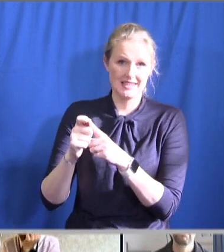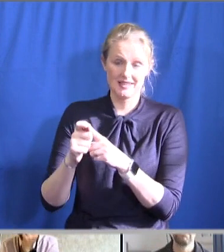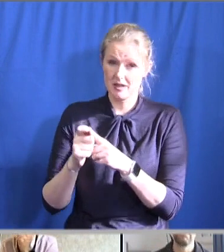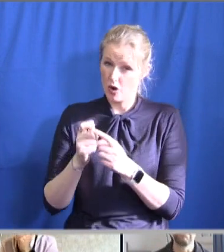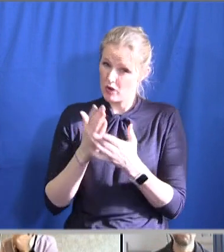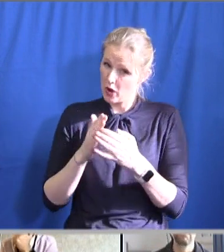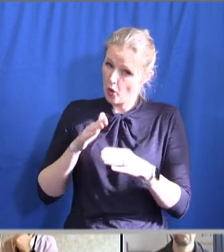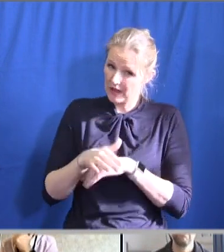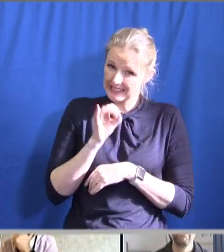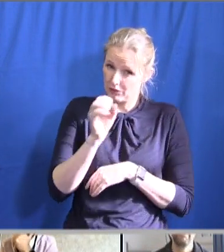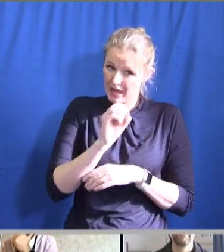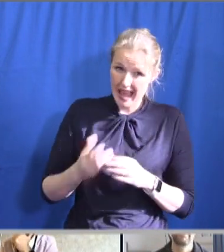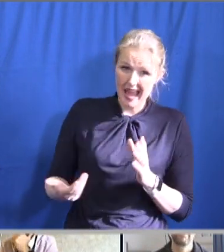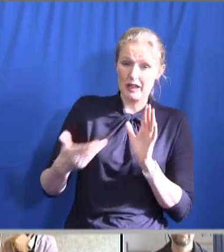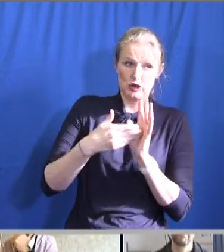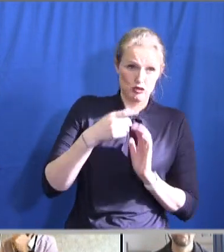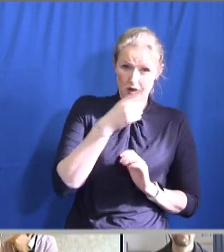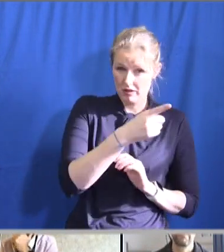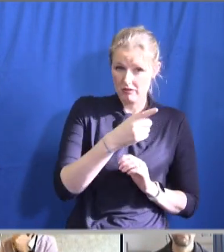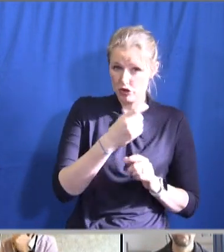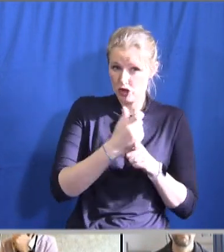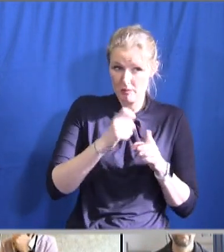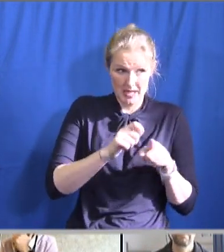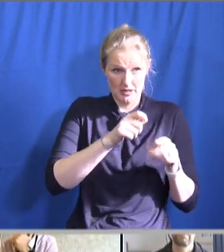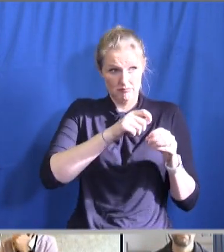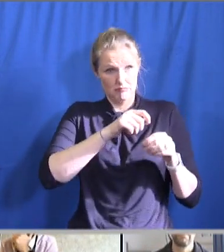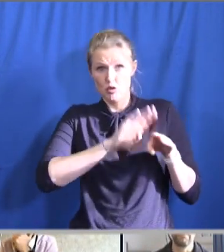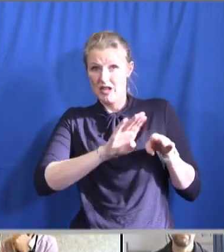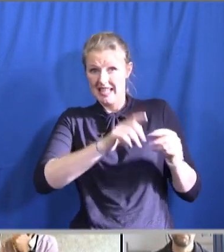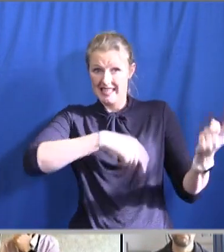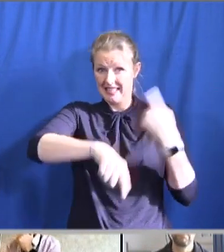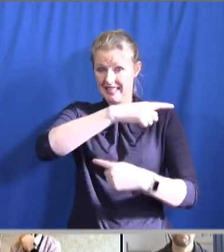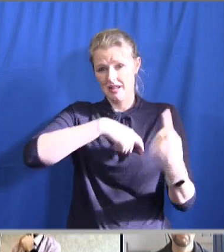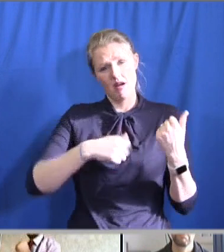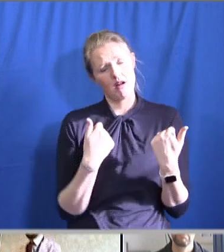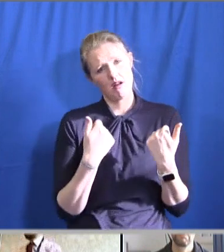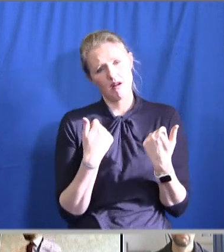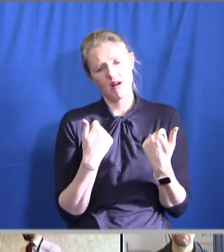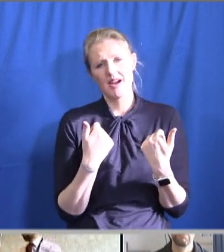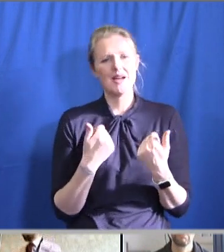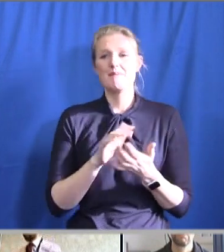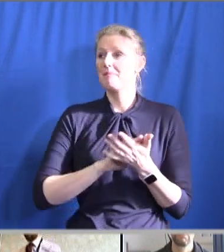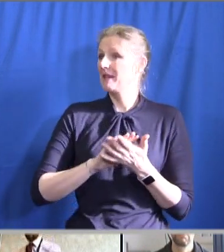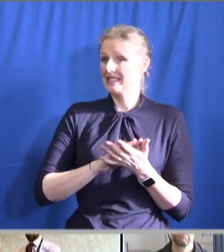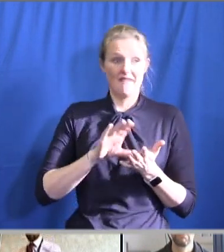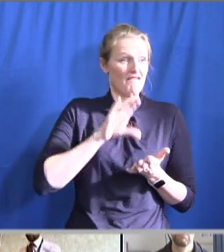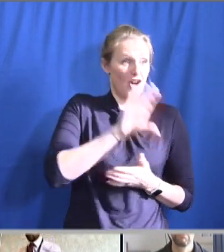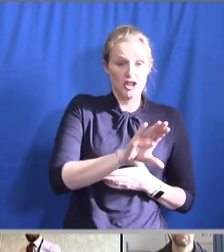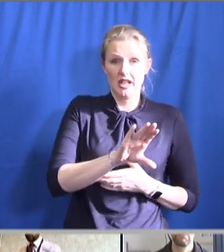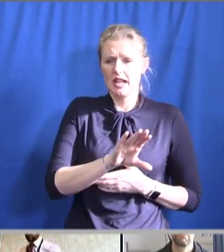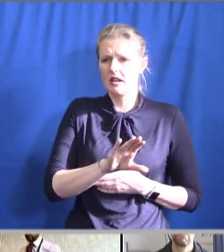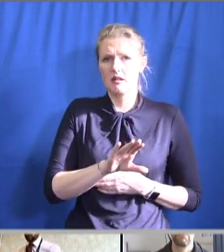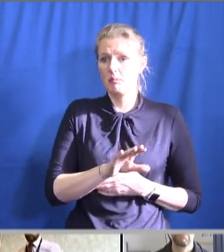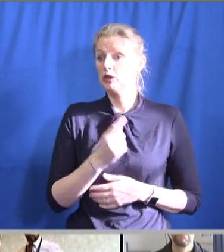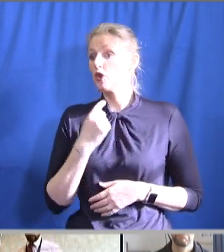70% from our 2015 levels. Those changes don't result straight away in more appointments,